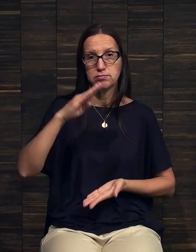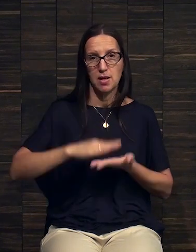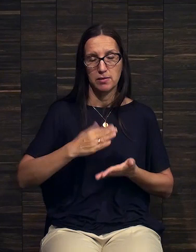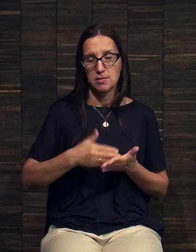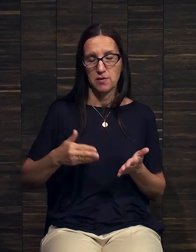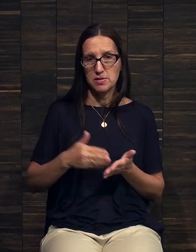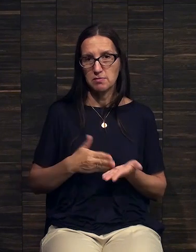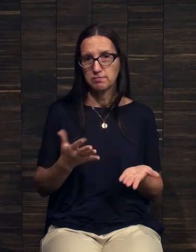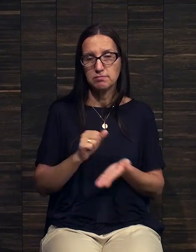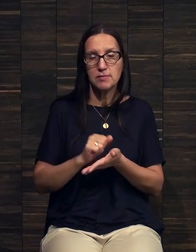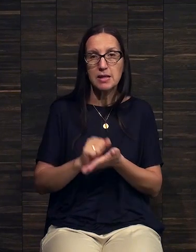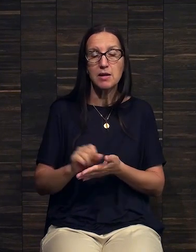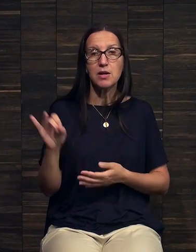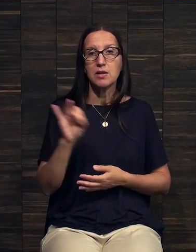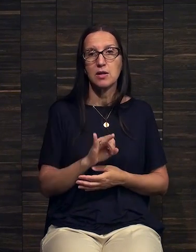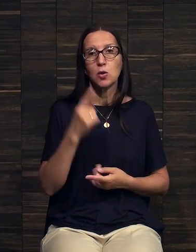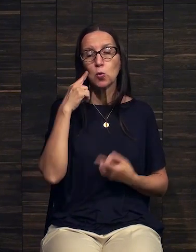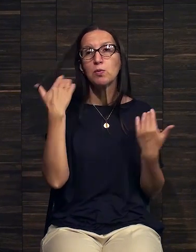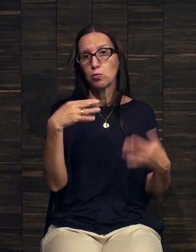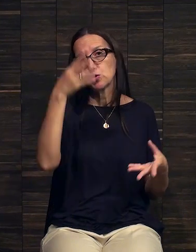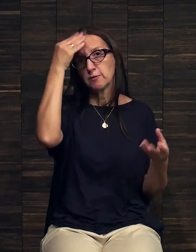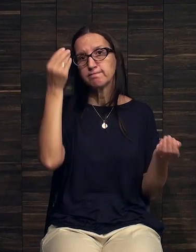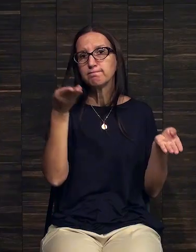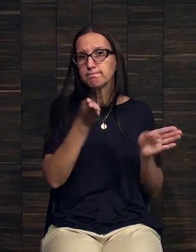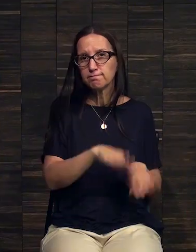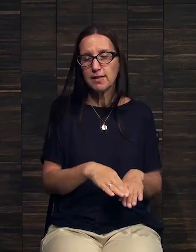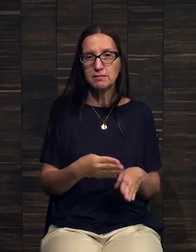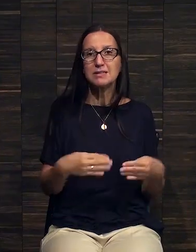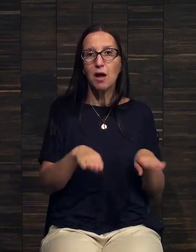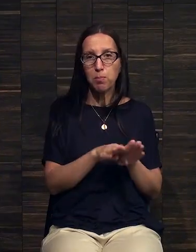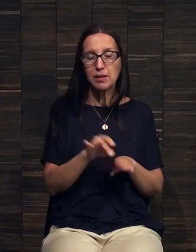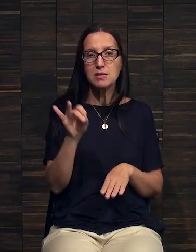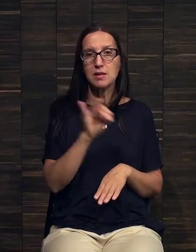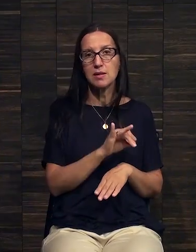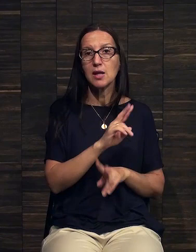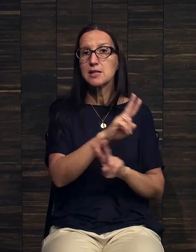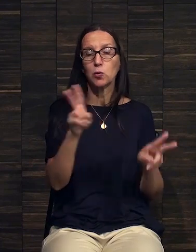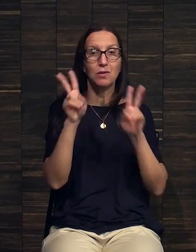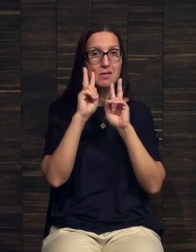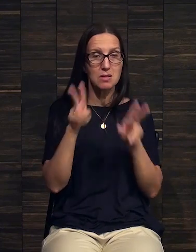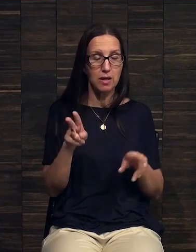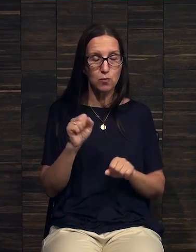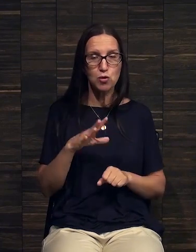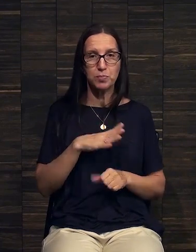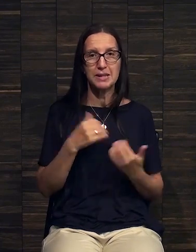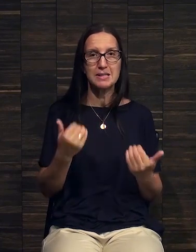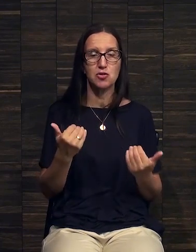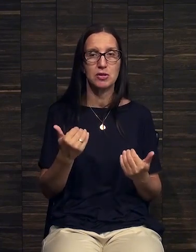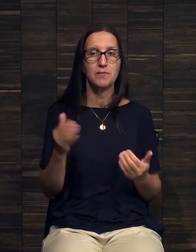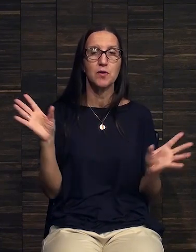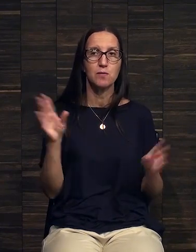the printing runs were literally zeroed, and everybody thought it's time to forget about